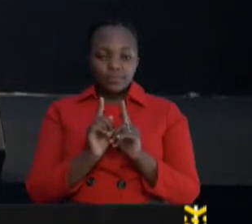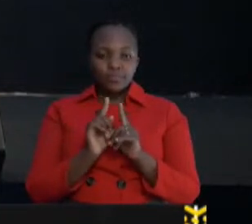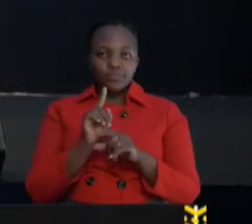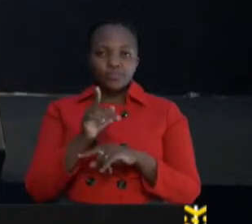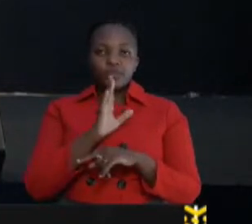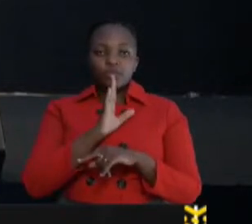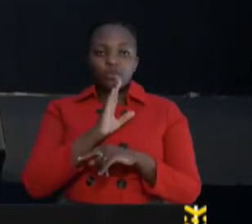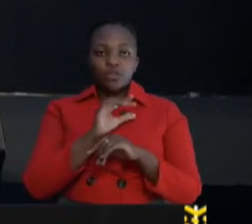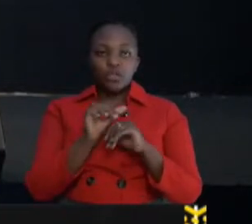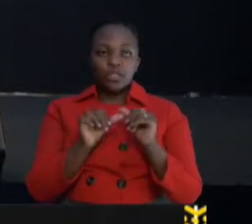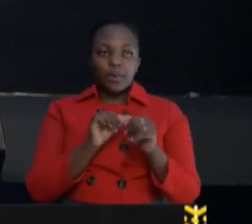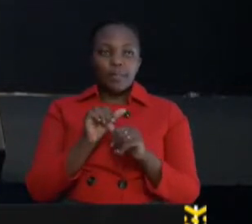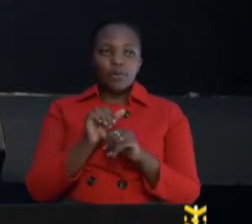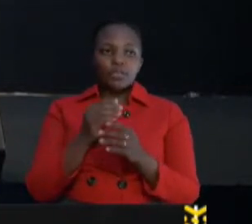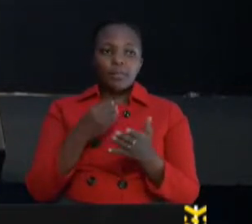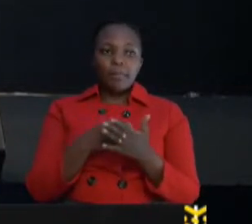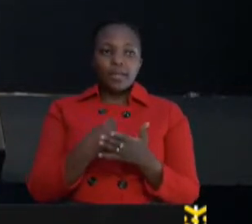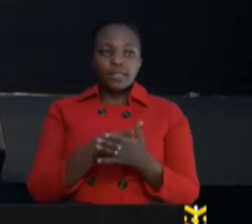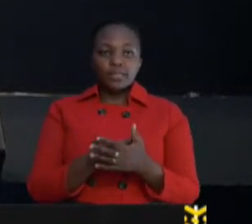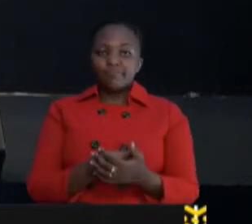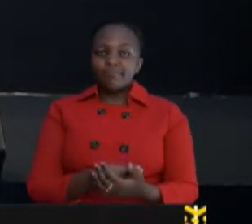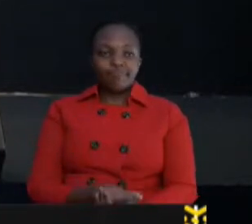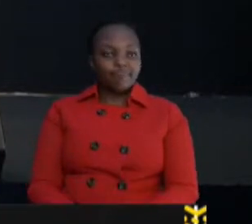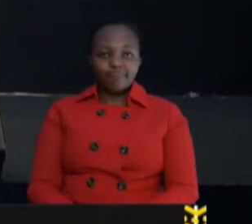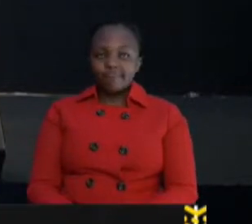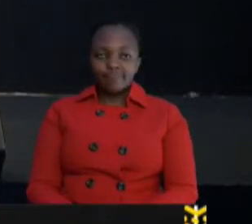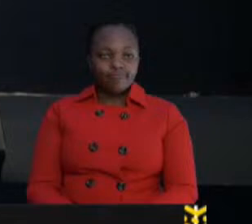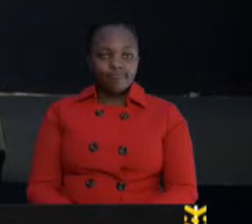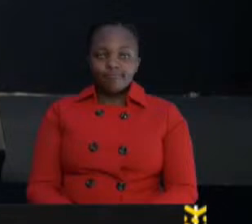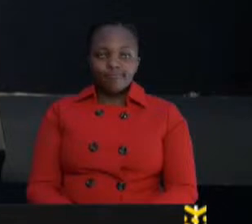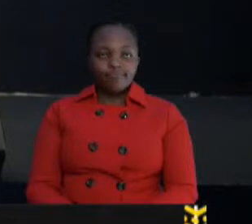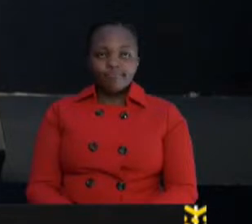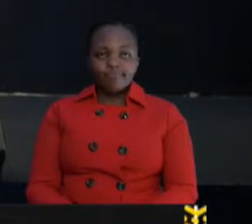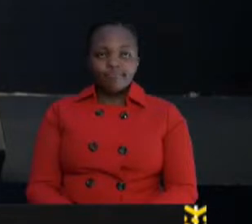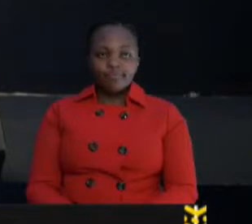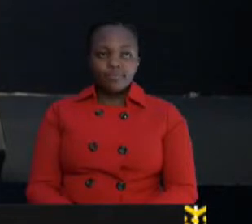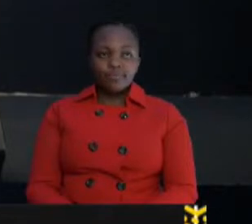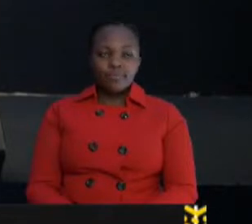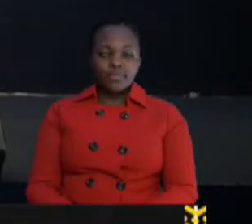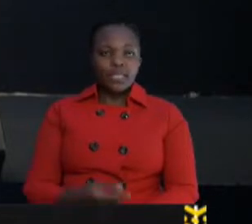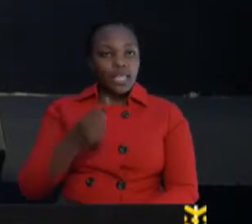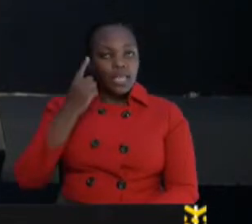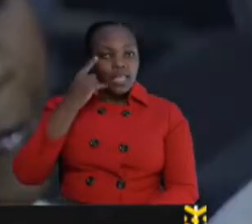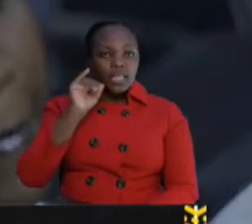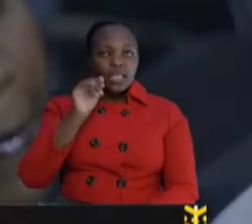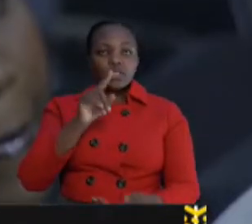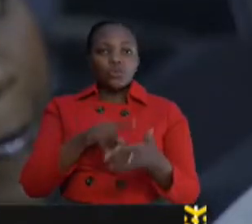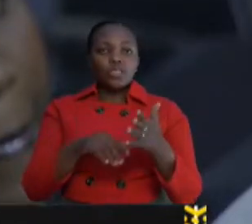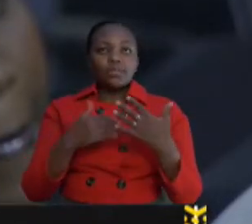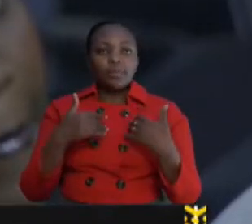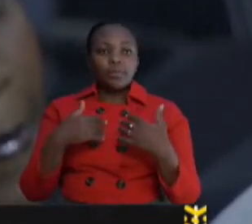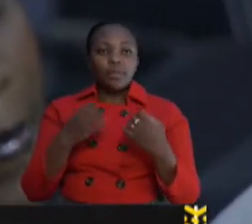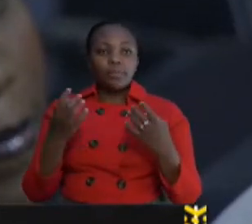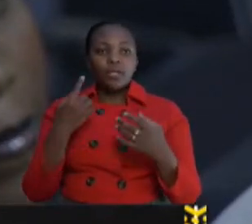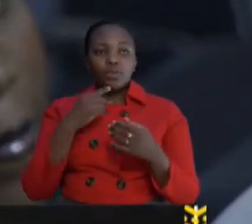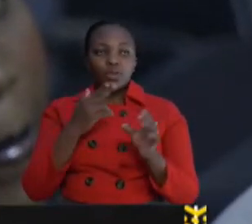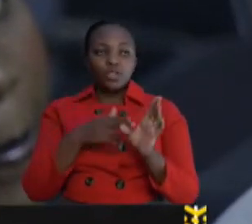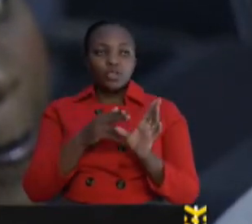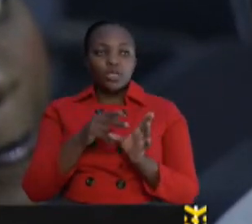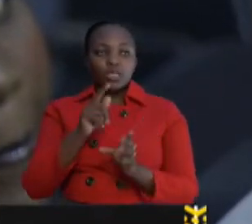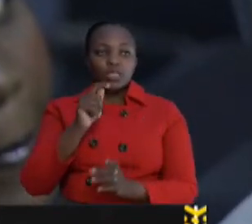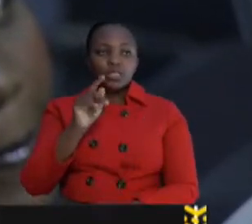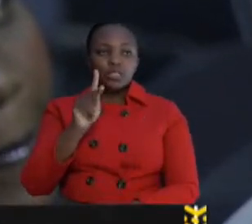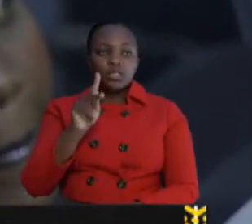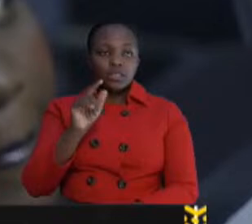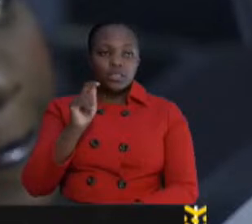you've not mentioned about monetization. That is, I think most people who are joining TikTok, they know that